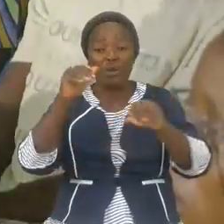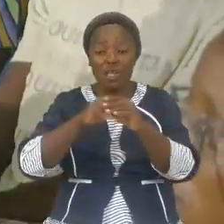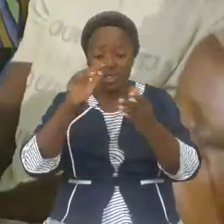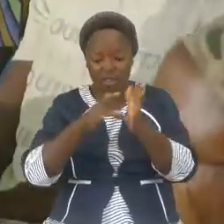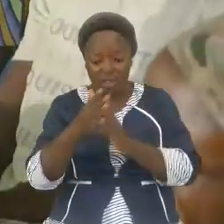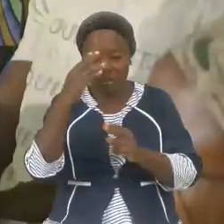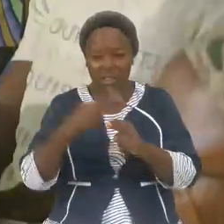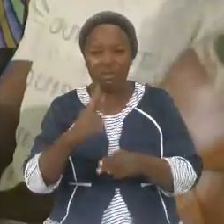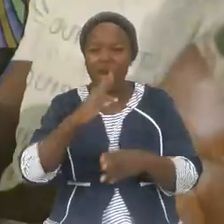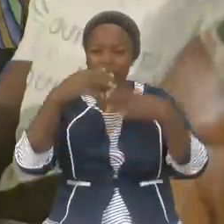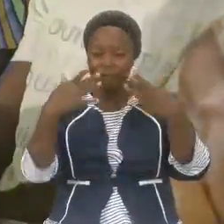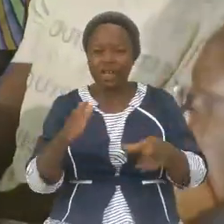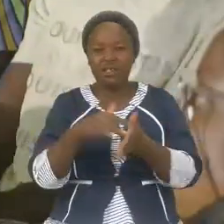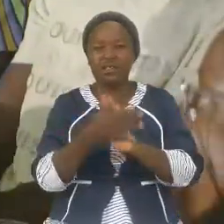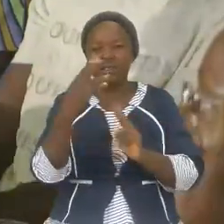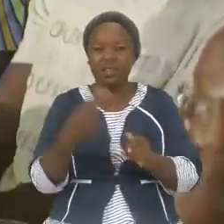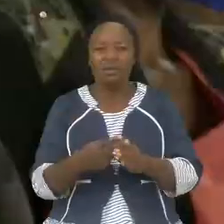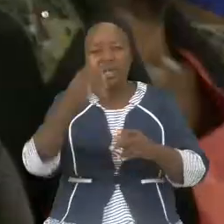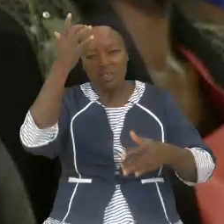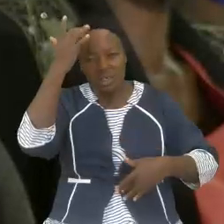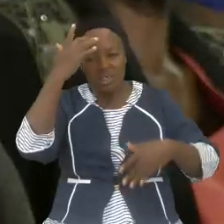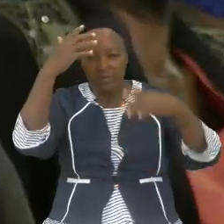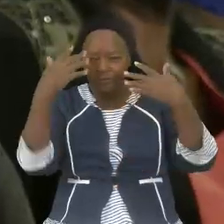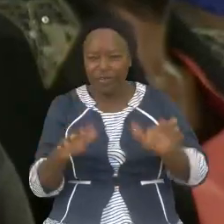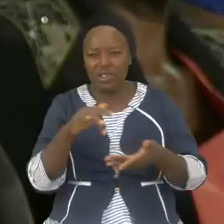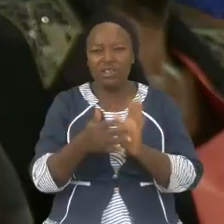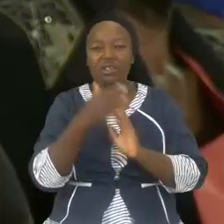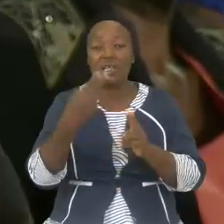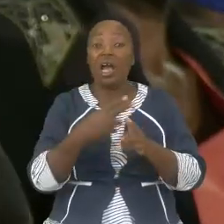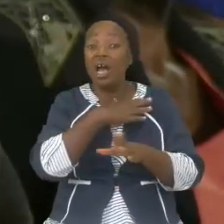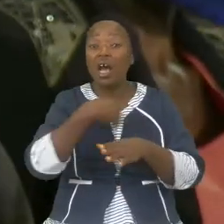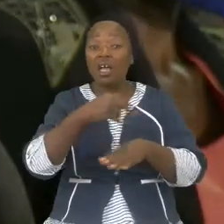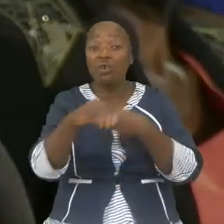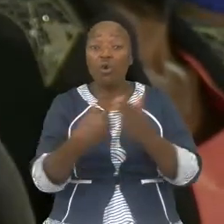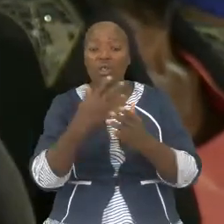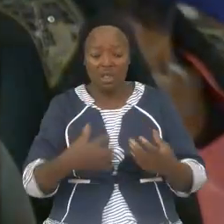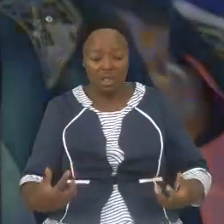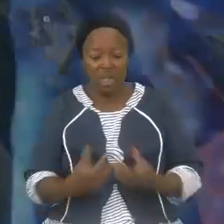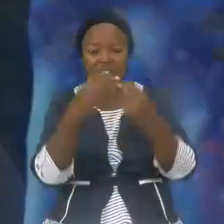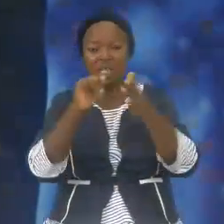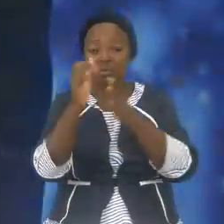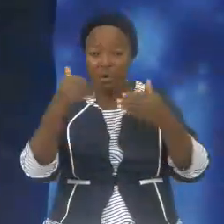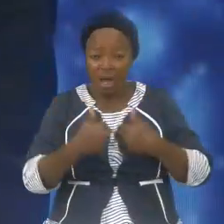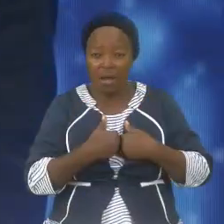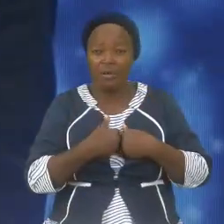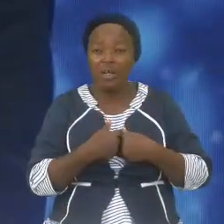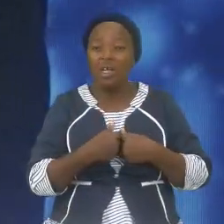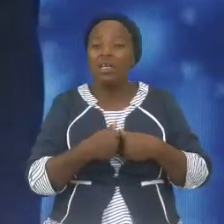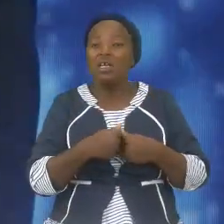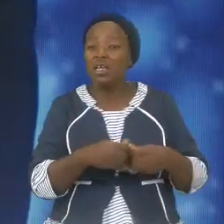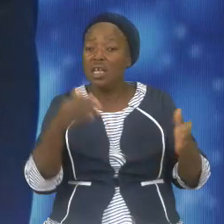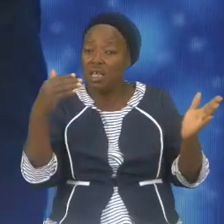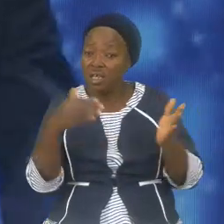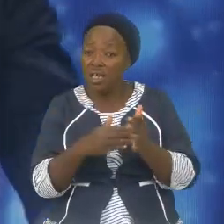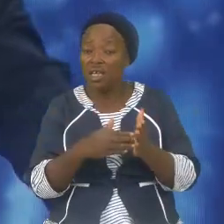over. Sicknesses over, and all the challenges you have in again from the powers